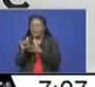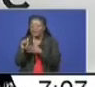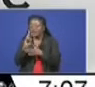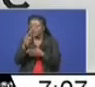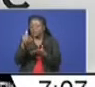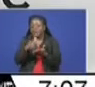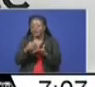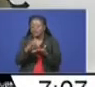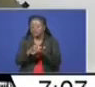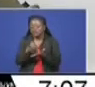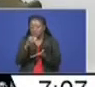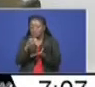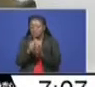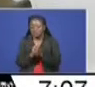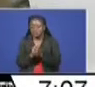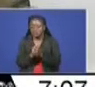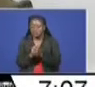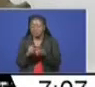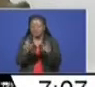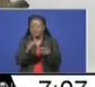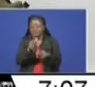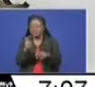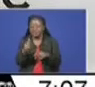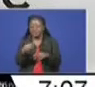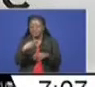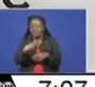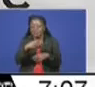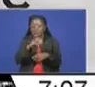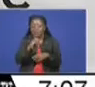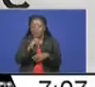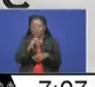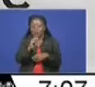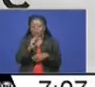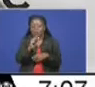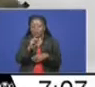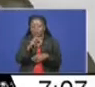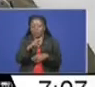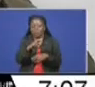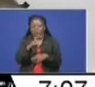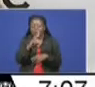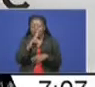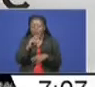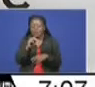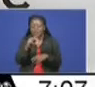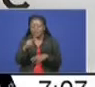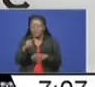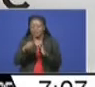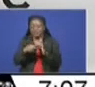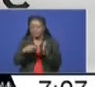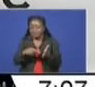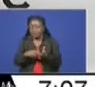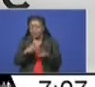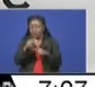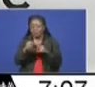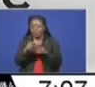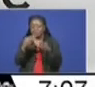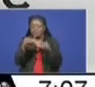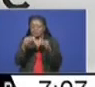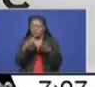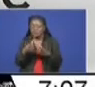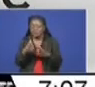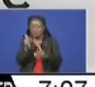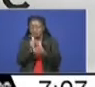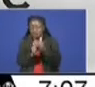hoarding. Hoarding is very dangerous. Hoarding is when a merchant will conceal items that